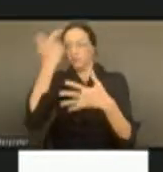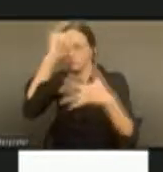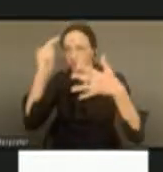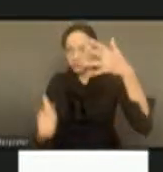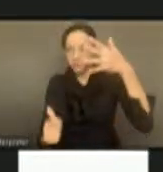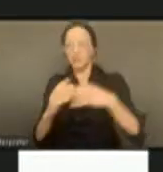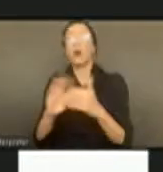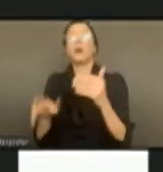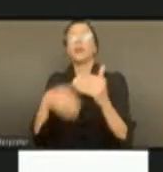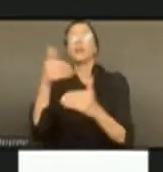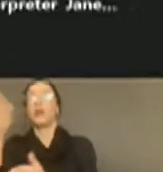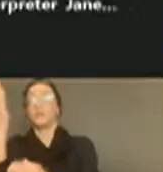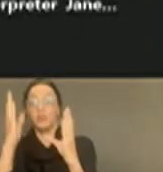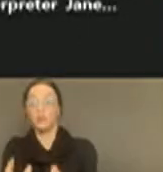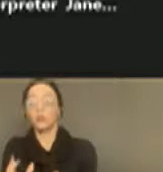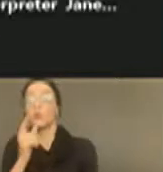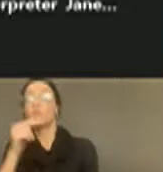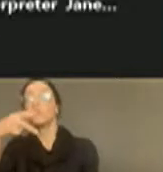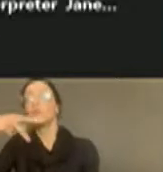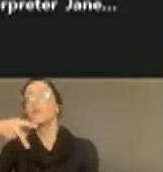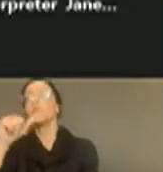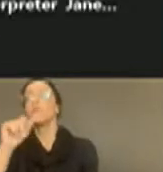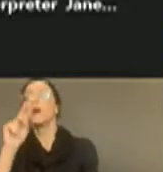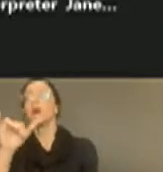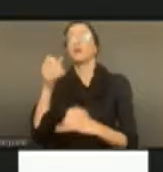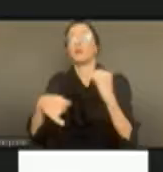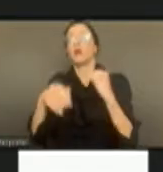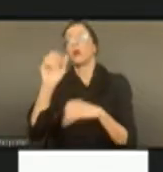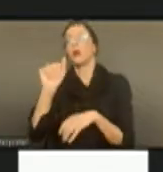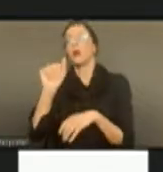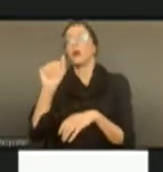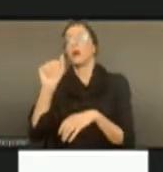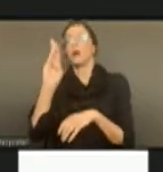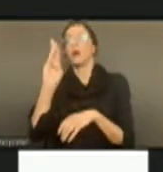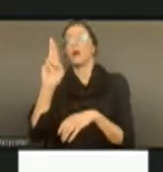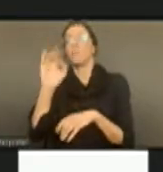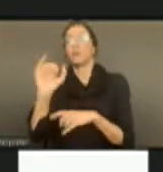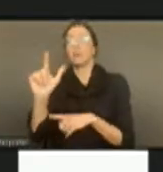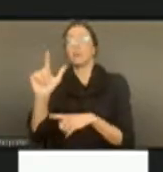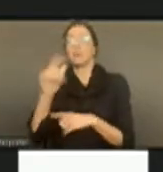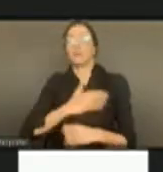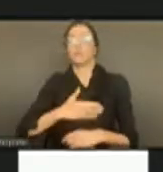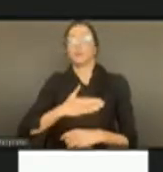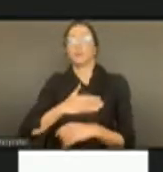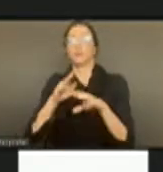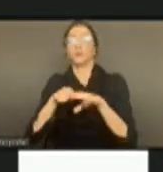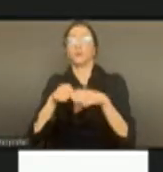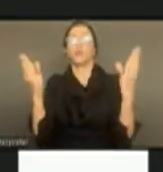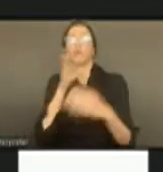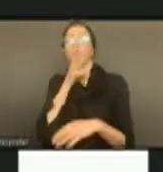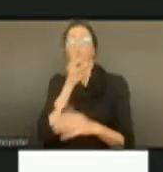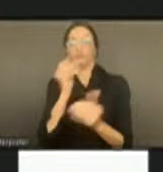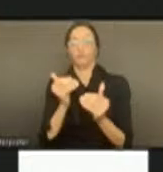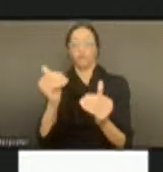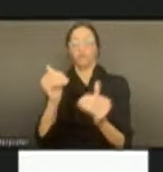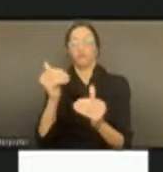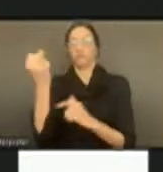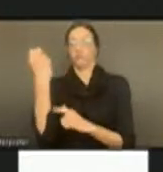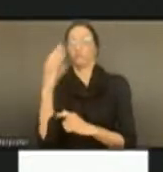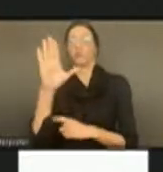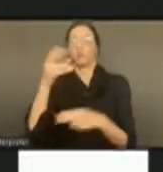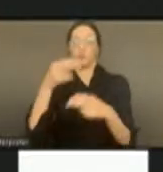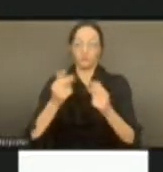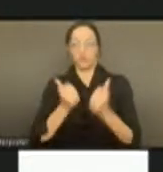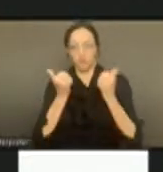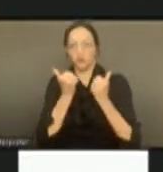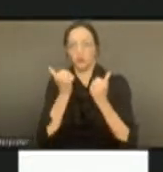Patty Abril. Patty Abril, please unmute your mic and state your name and address for the record. Good morning,